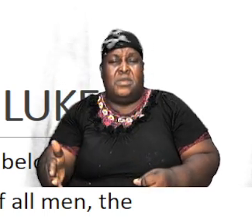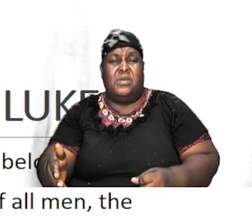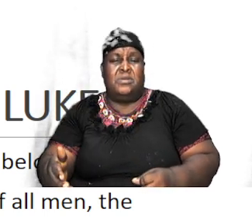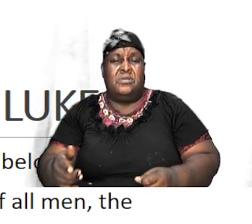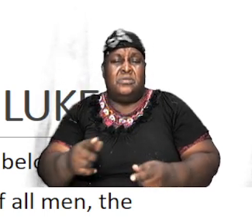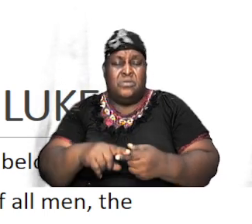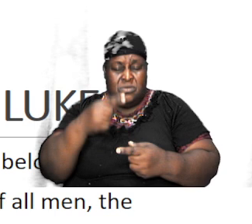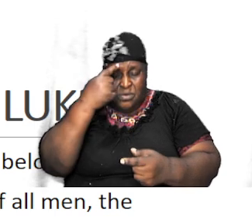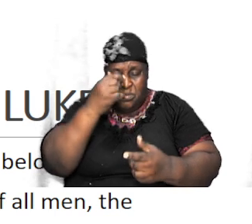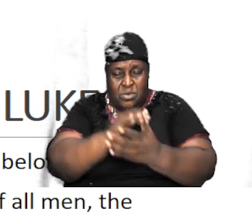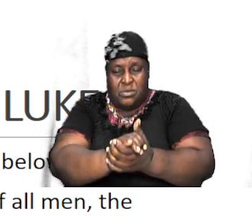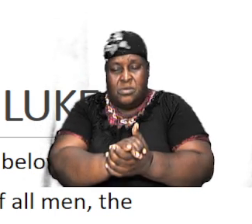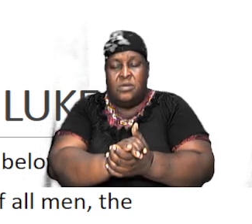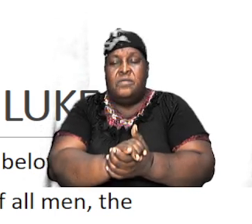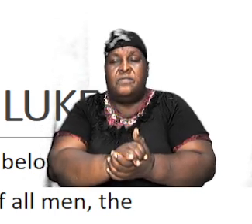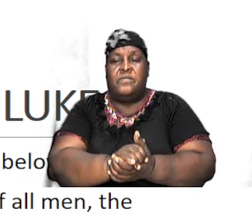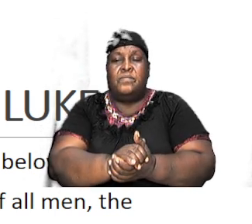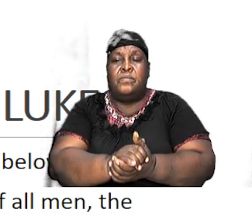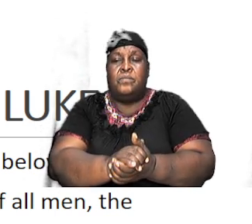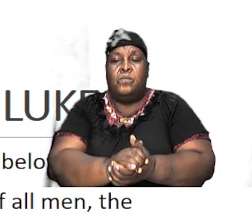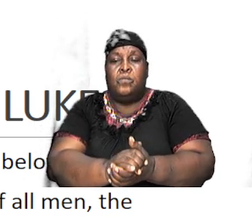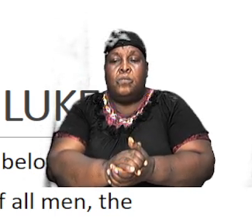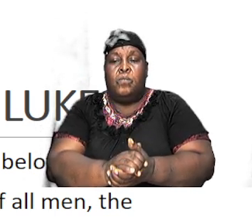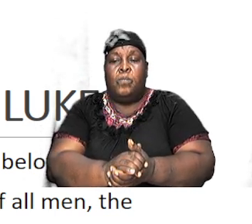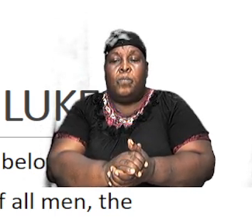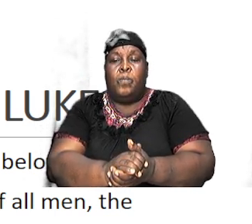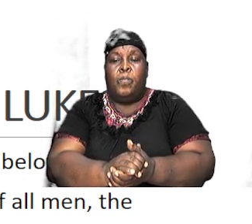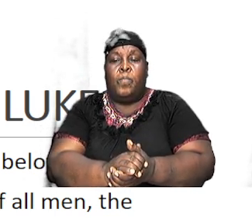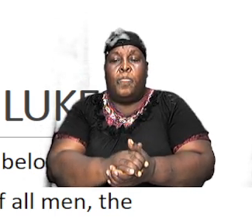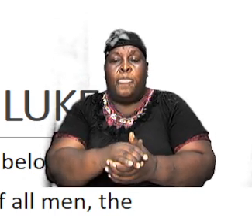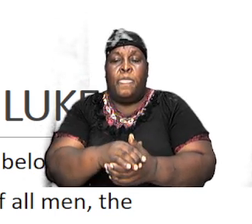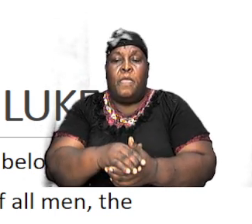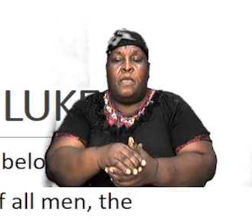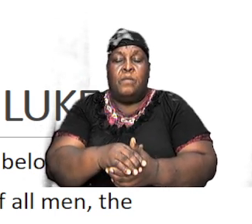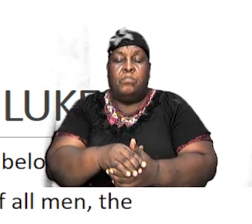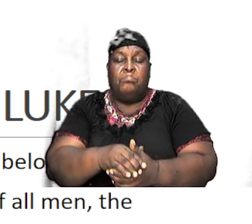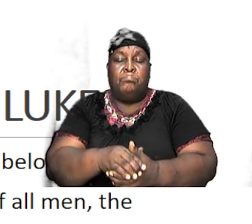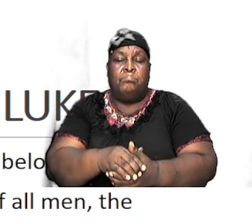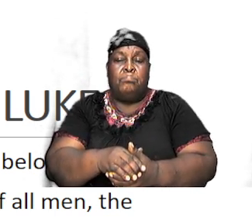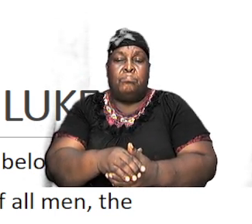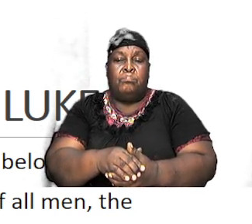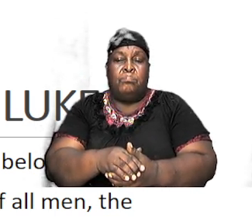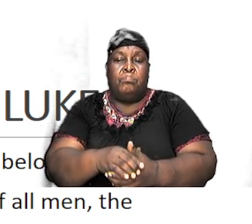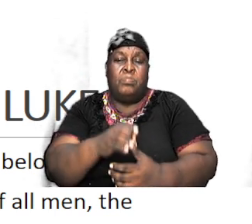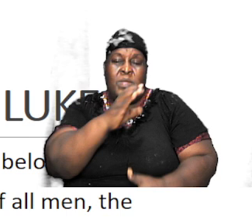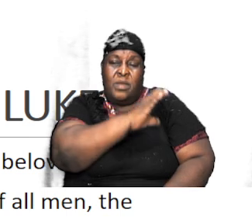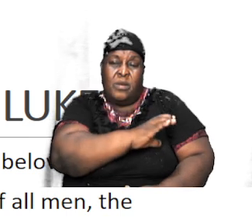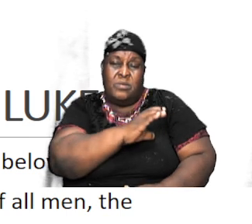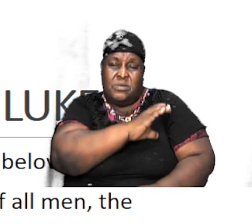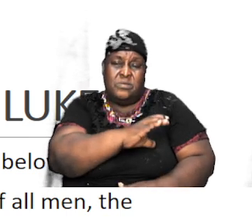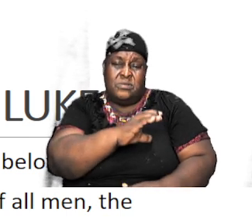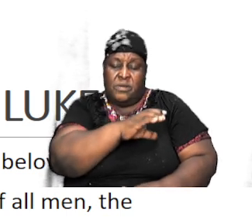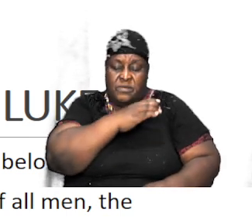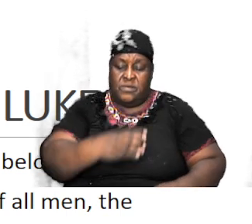So it distinctly points out the characteristics of Christian life.